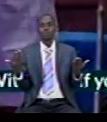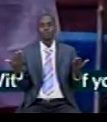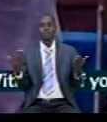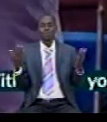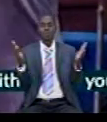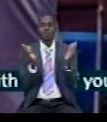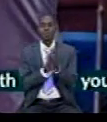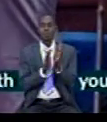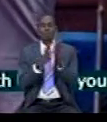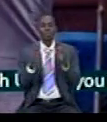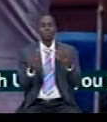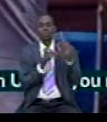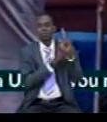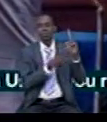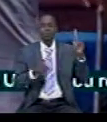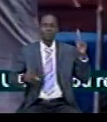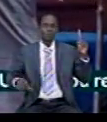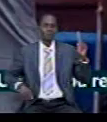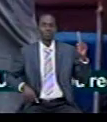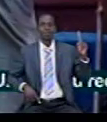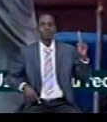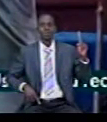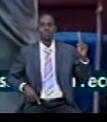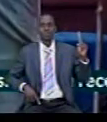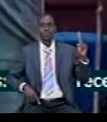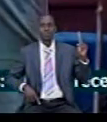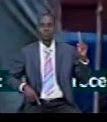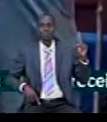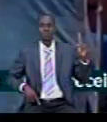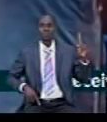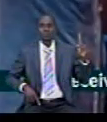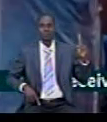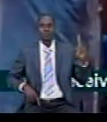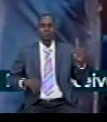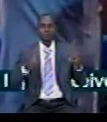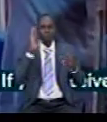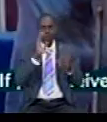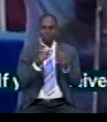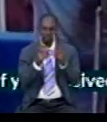Praise the Lord. We're going to try her right now.